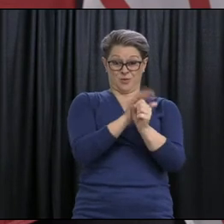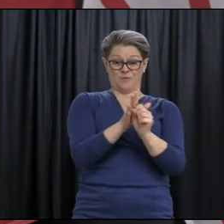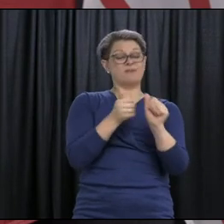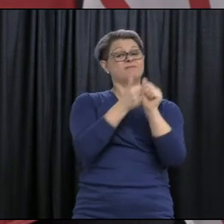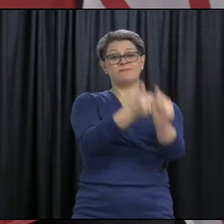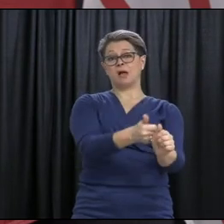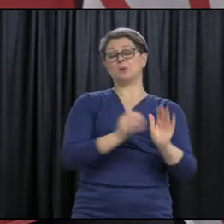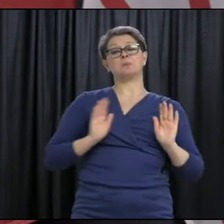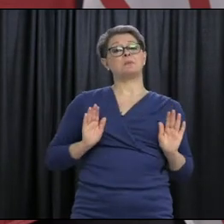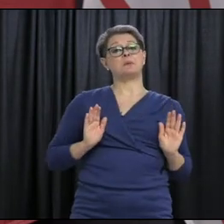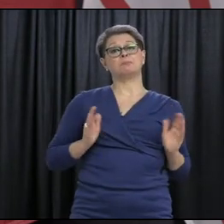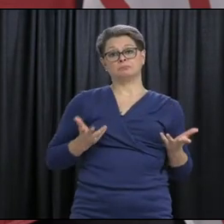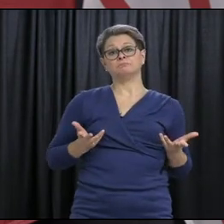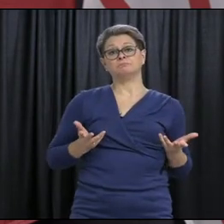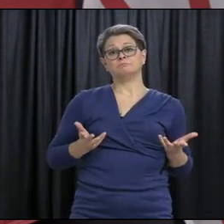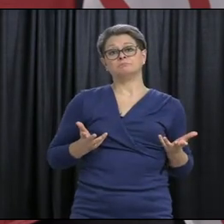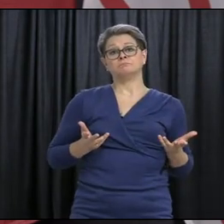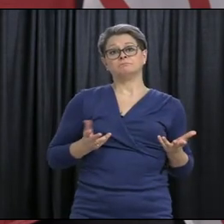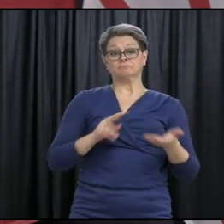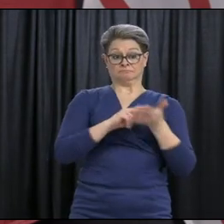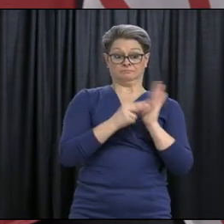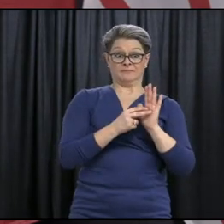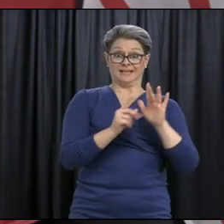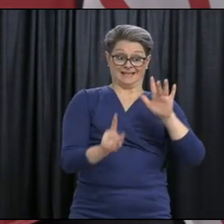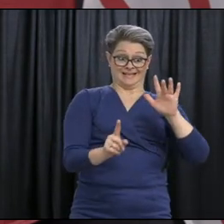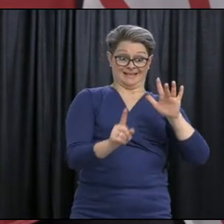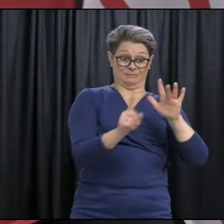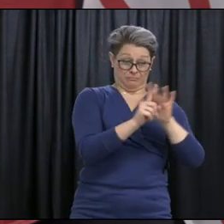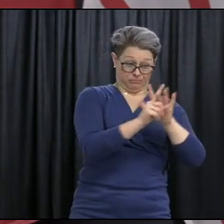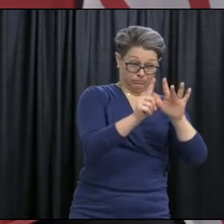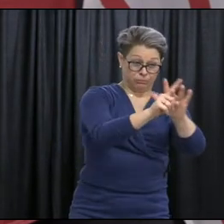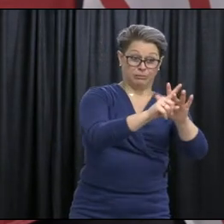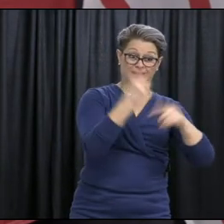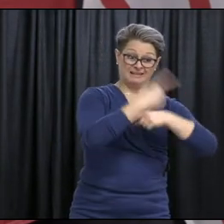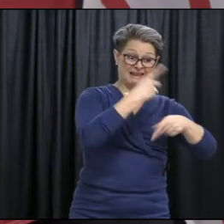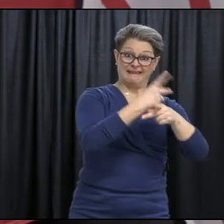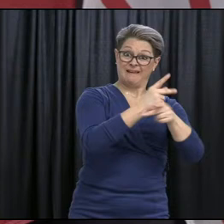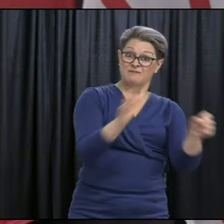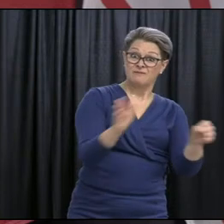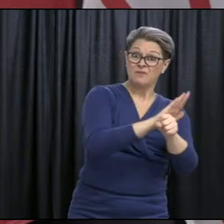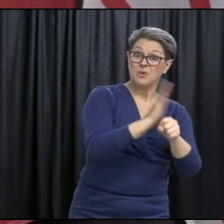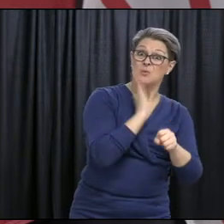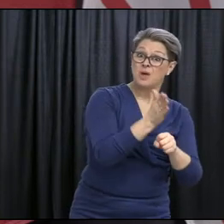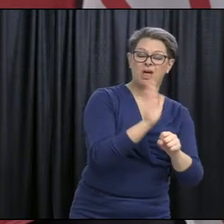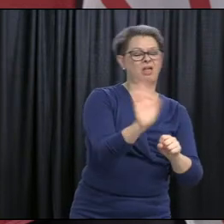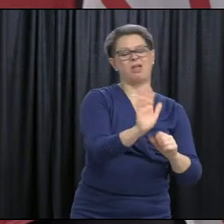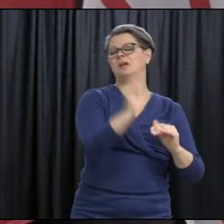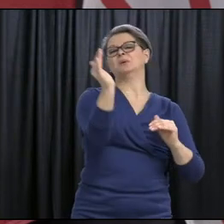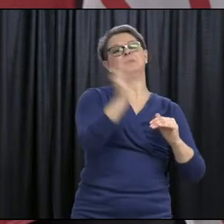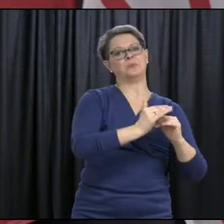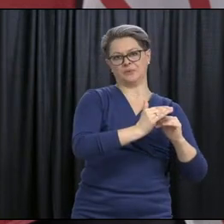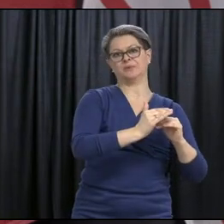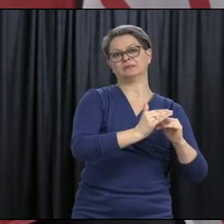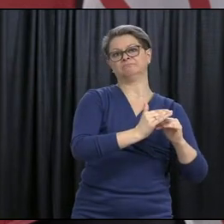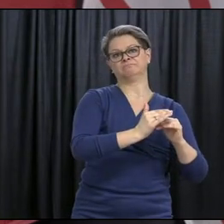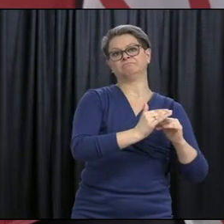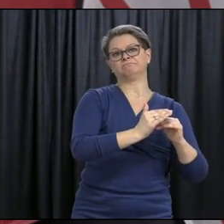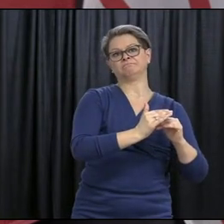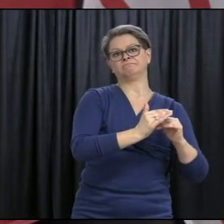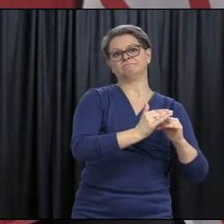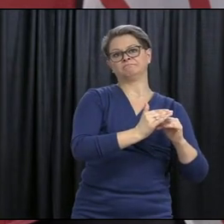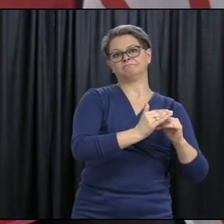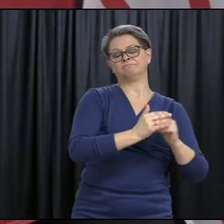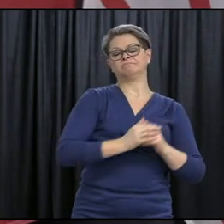followed because attendance will be significantly reduced during alert level 5. Our understanding is the